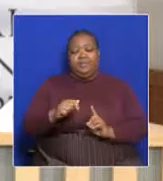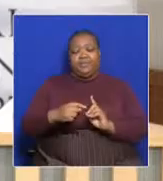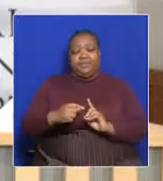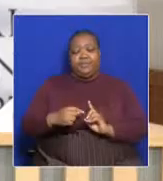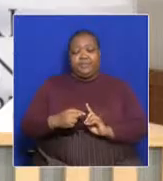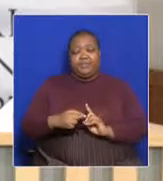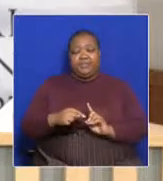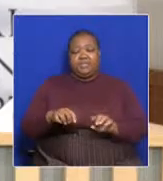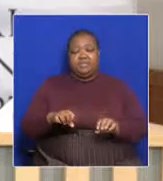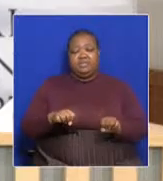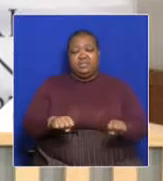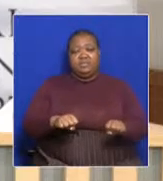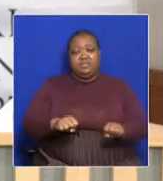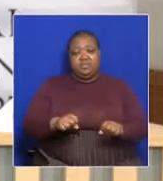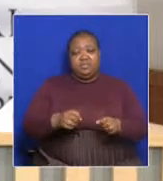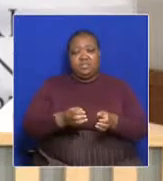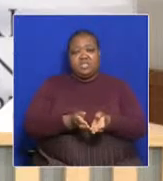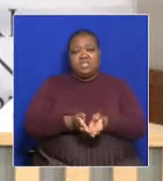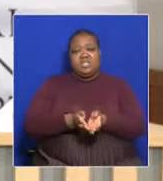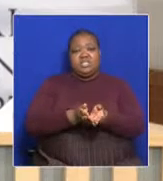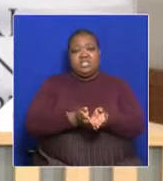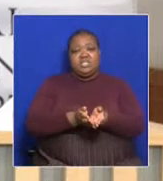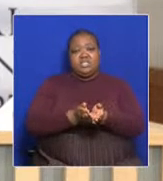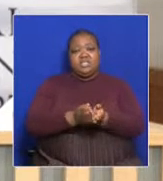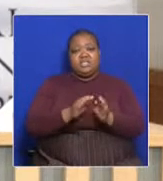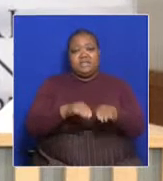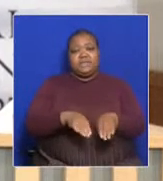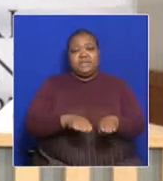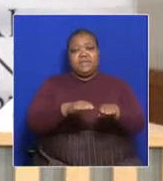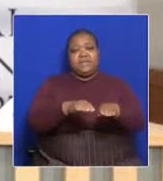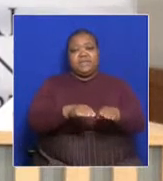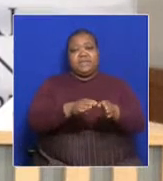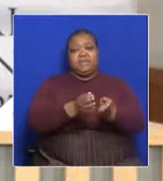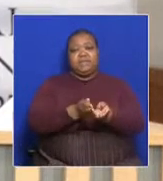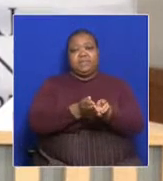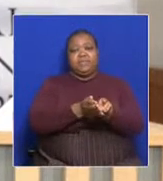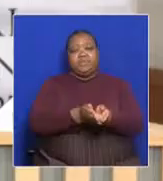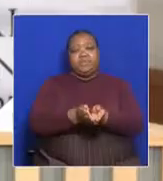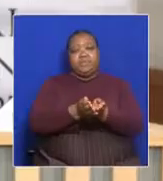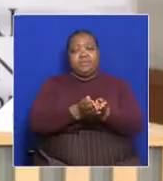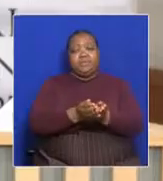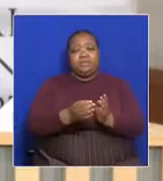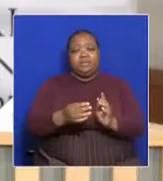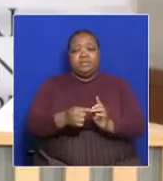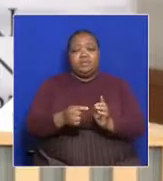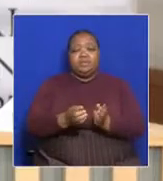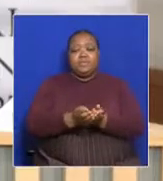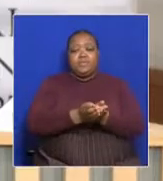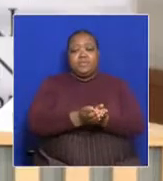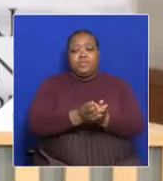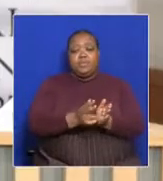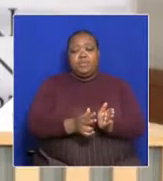seagoing vessels, that the port of